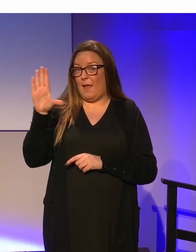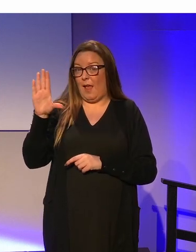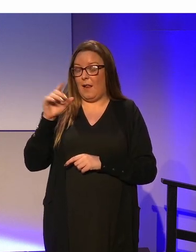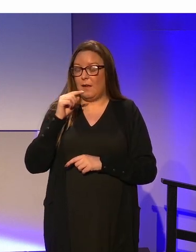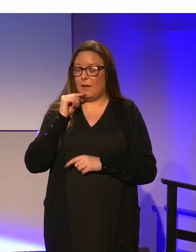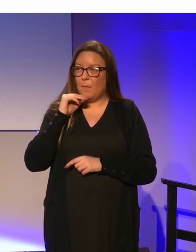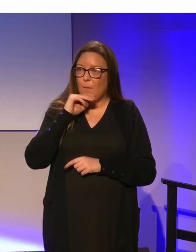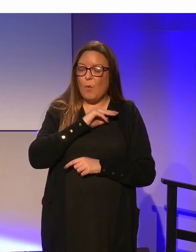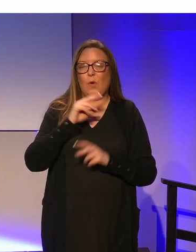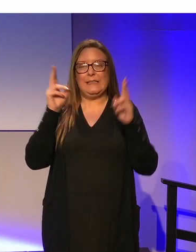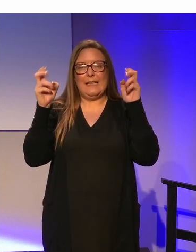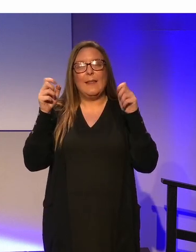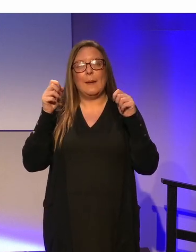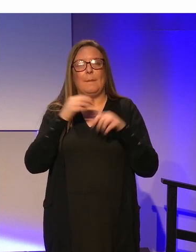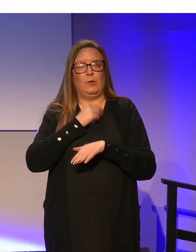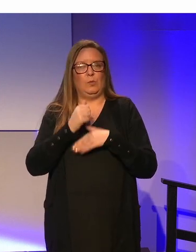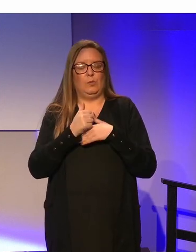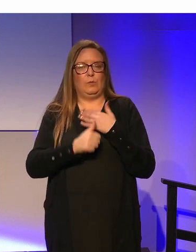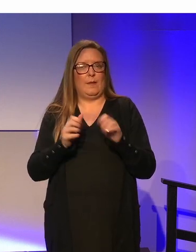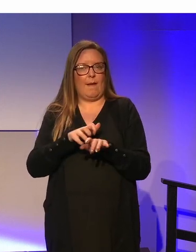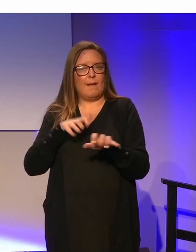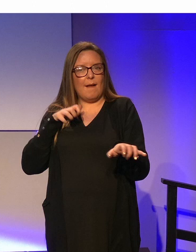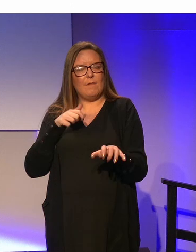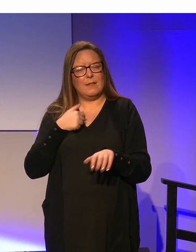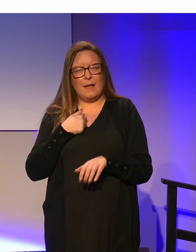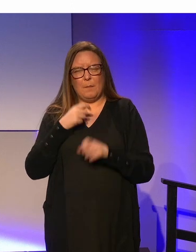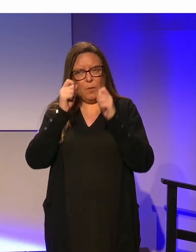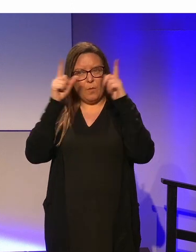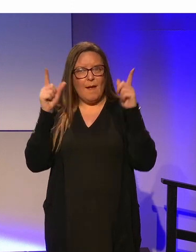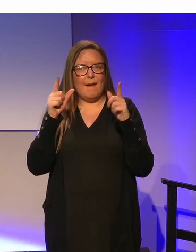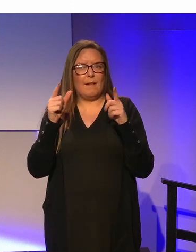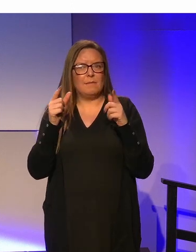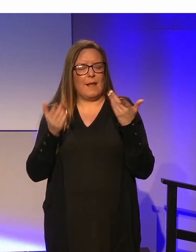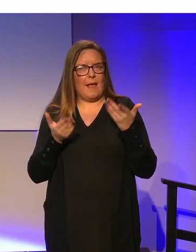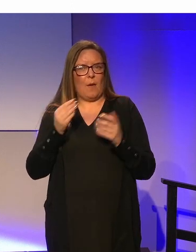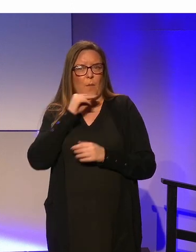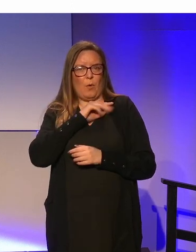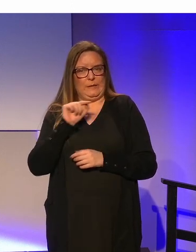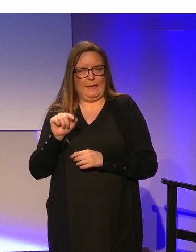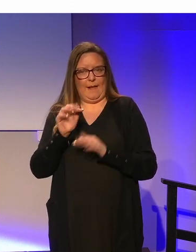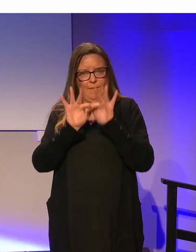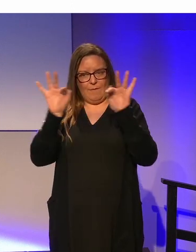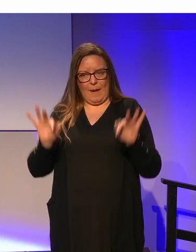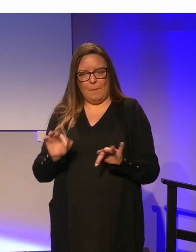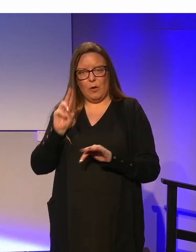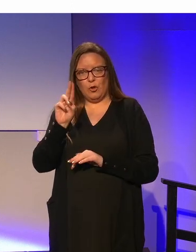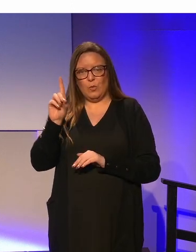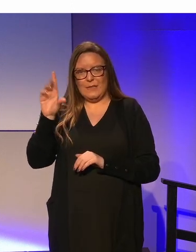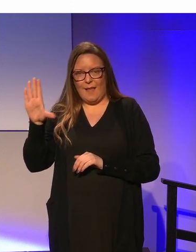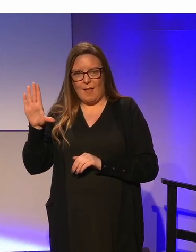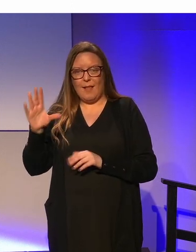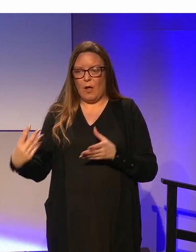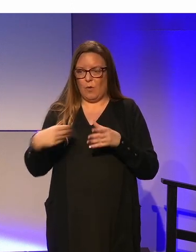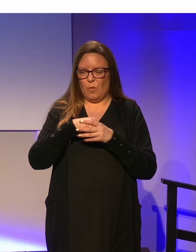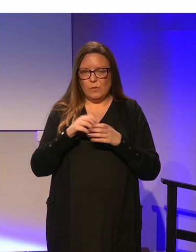theme of today's conference. And I'm acutely aware of how important the UDL framework is in facilitating the inclusion of